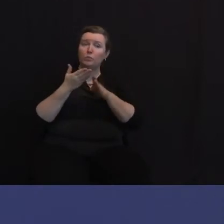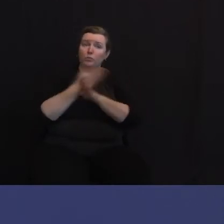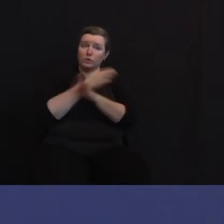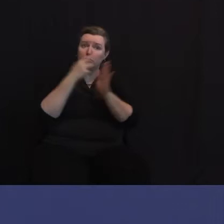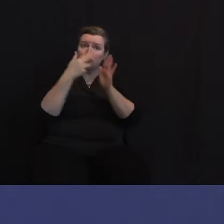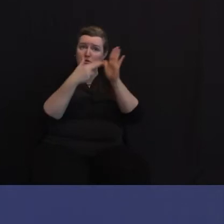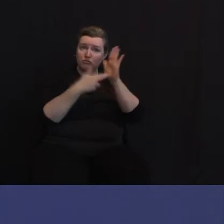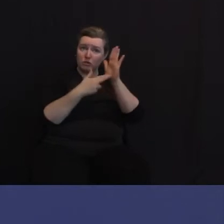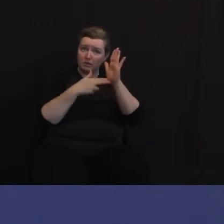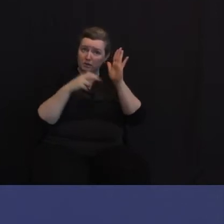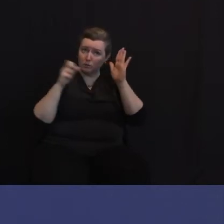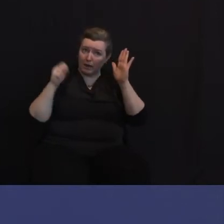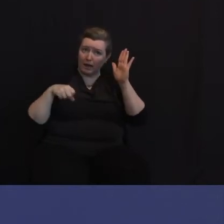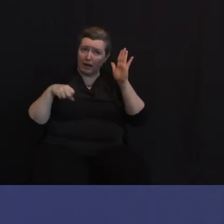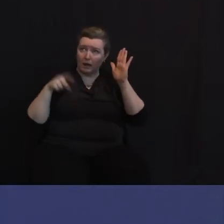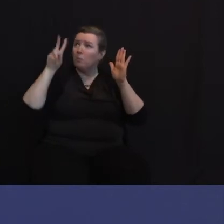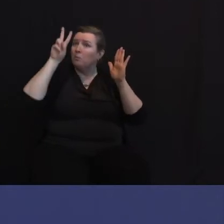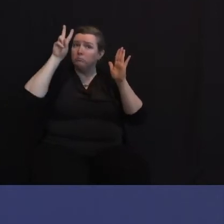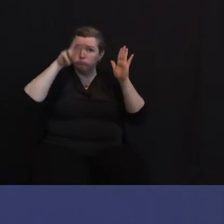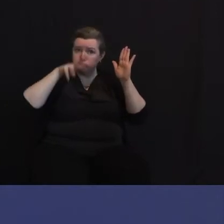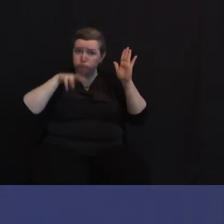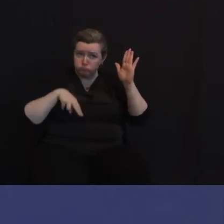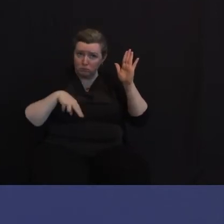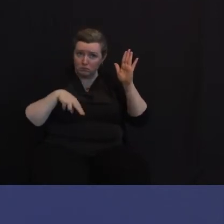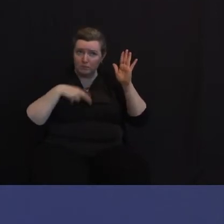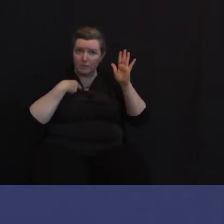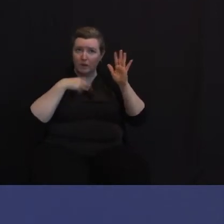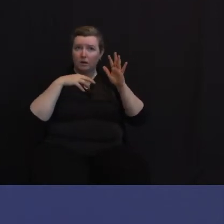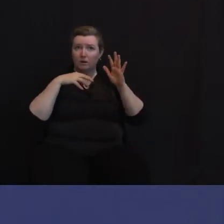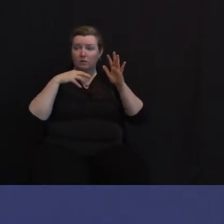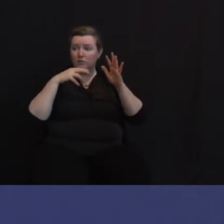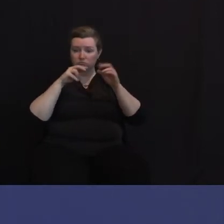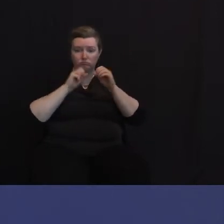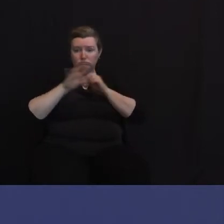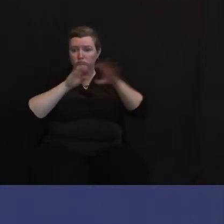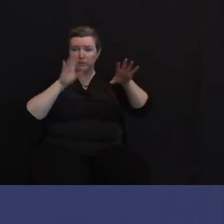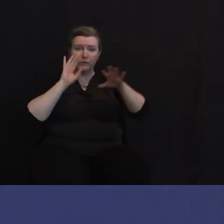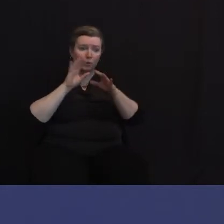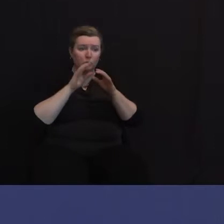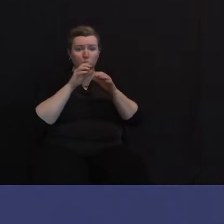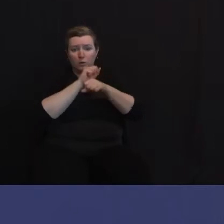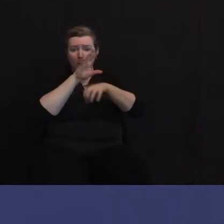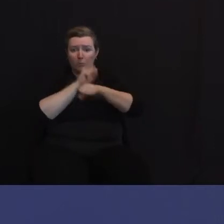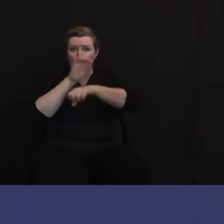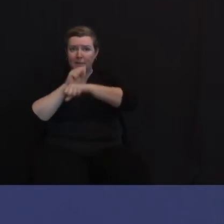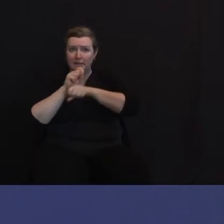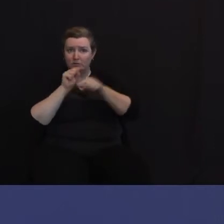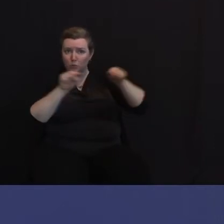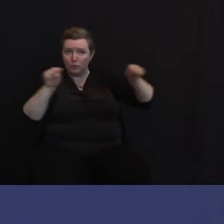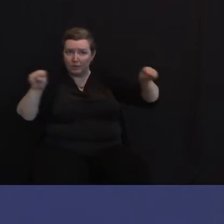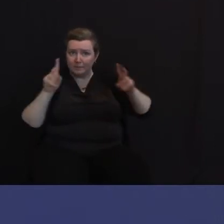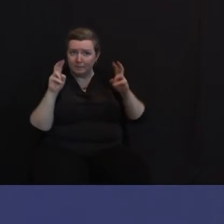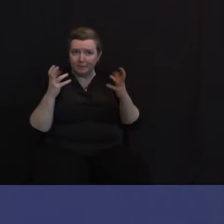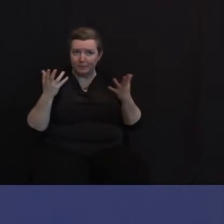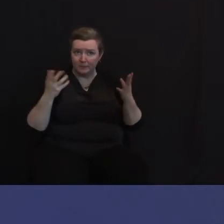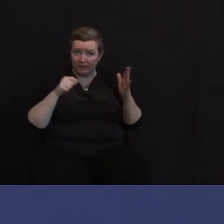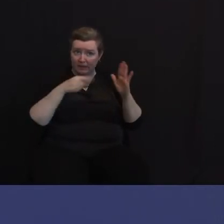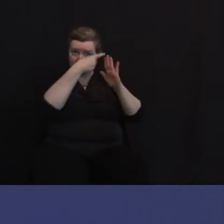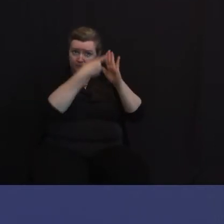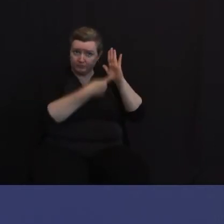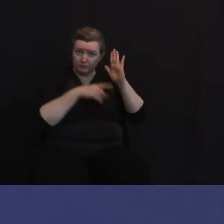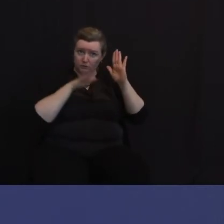pick from to make your appointment. Does that have to be that location that you pick in the county where you live? It does not.